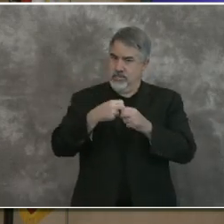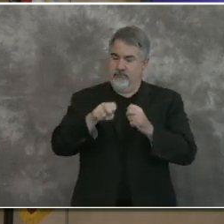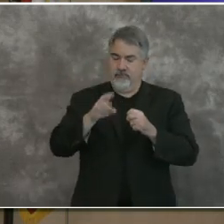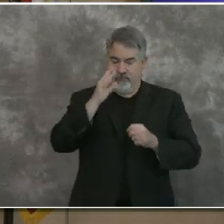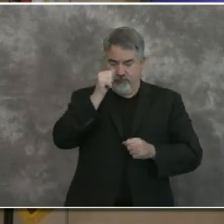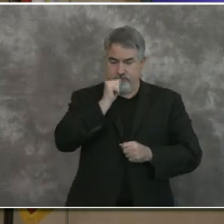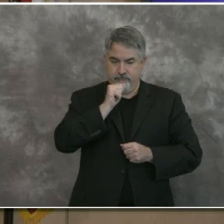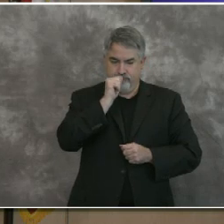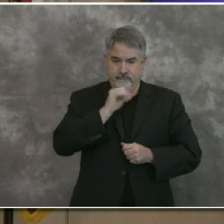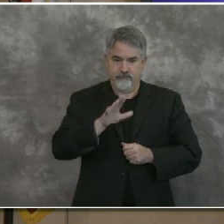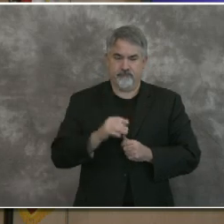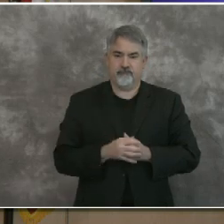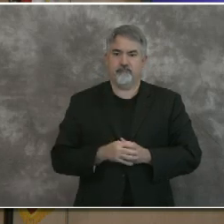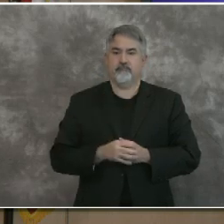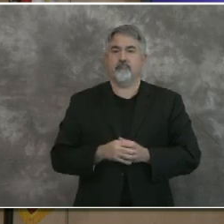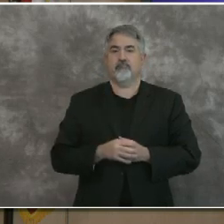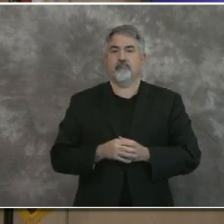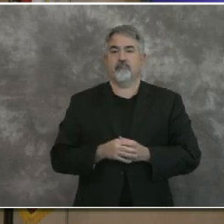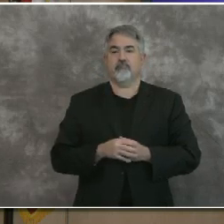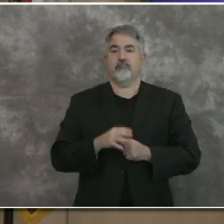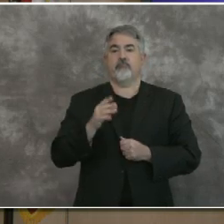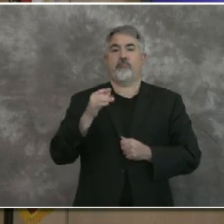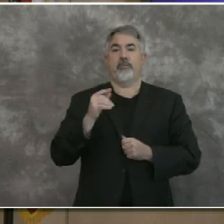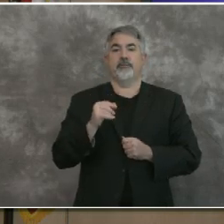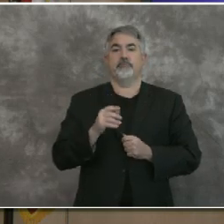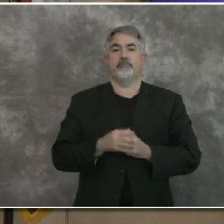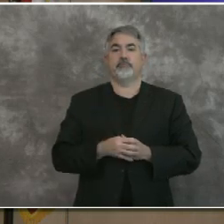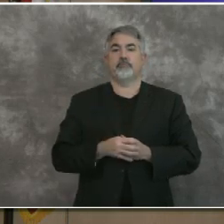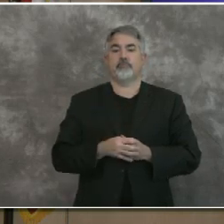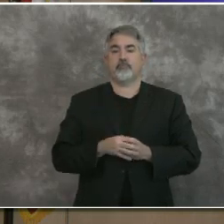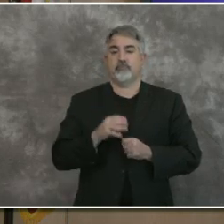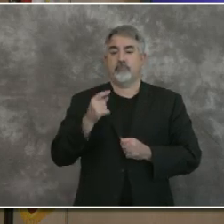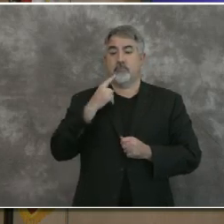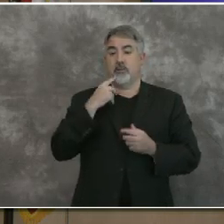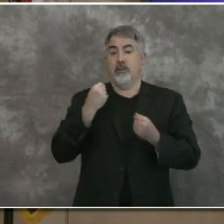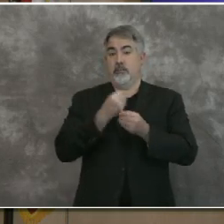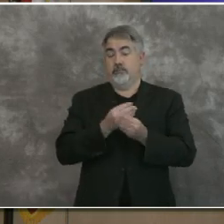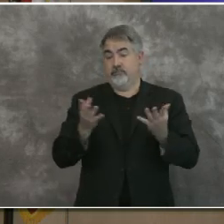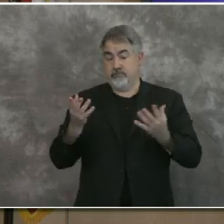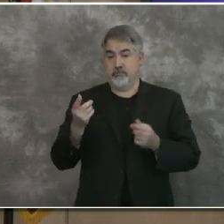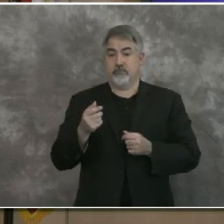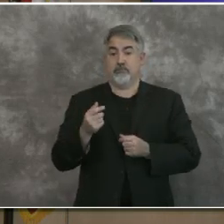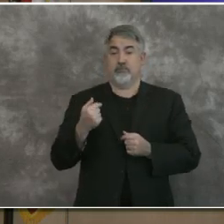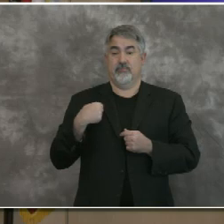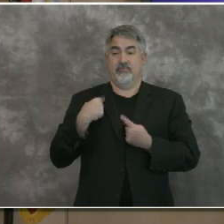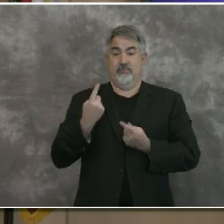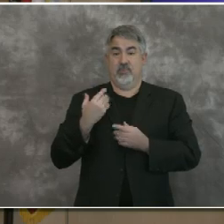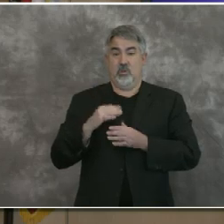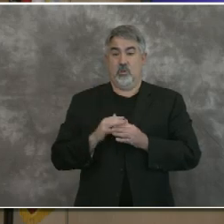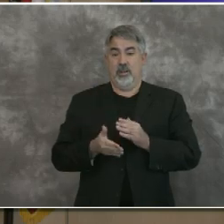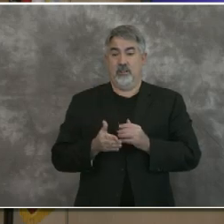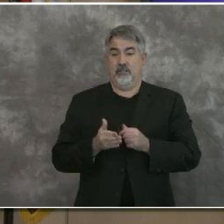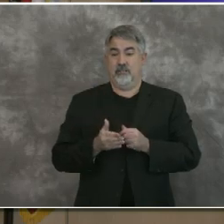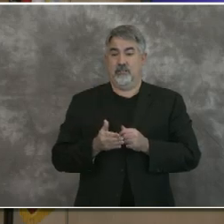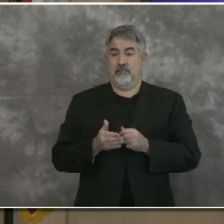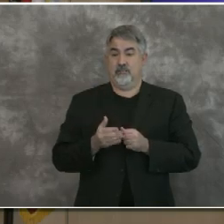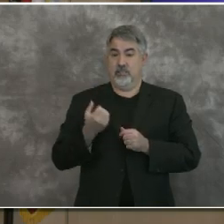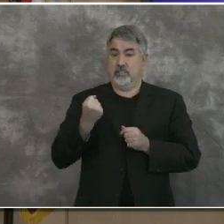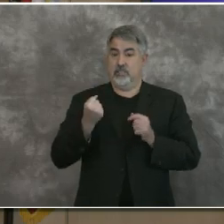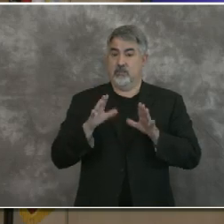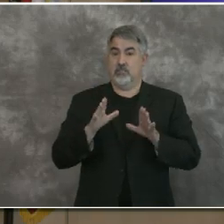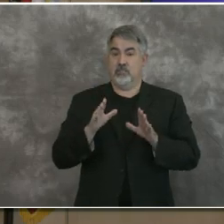get to testing in a minute, and I just want to let you know there was considerable energy and effort over the weekend around issues of testing, both